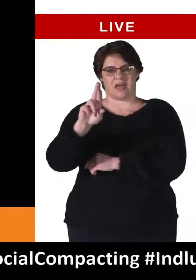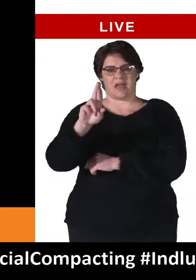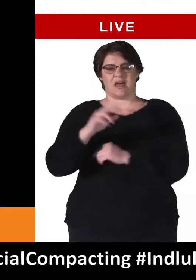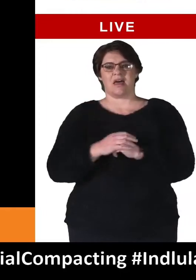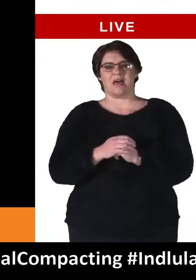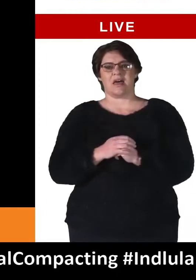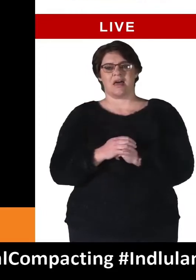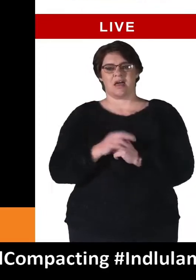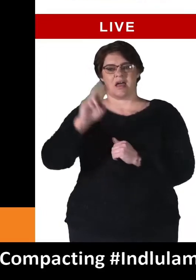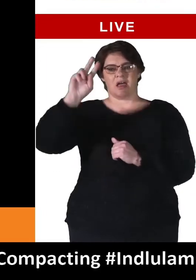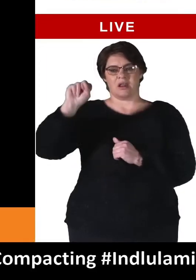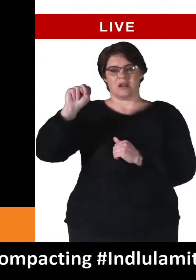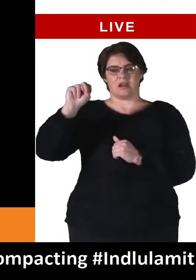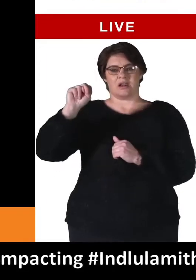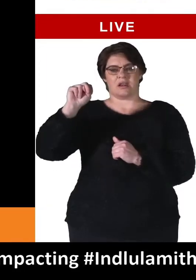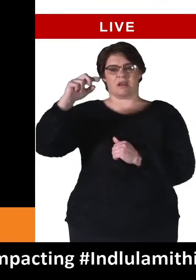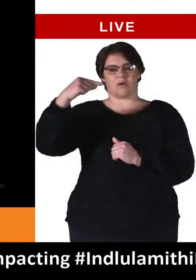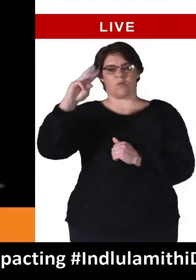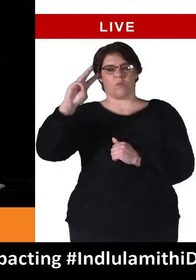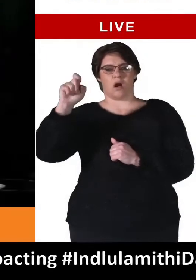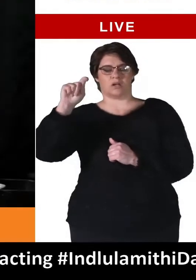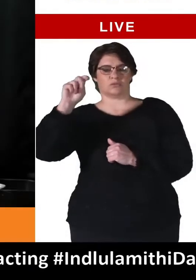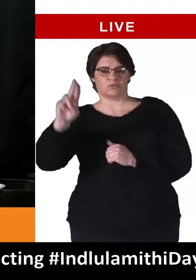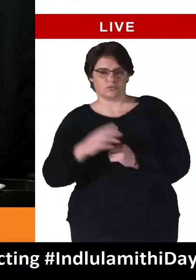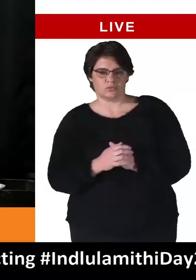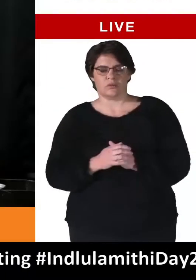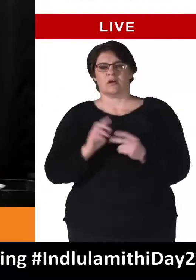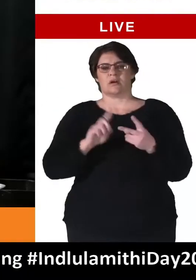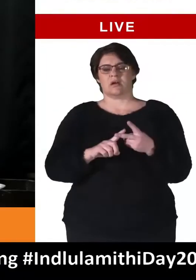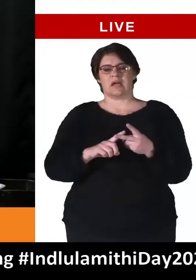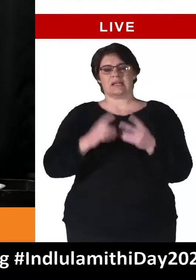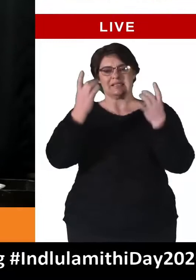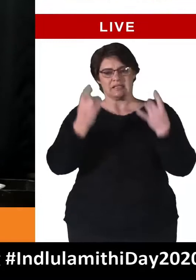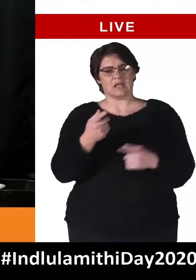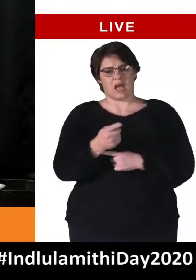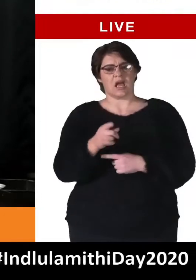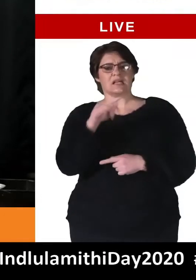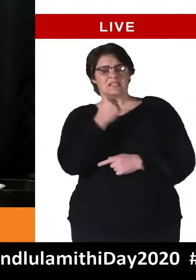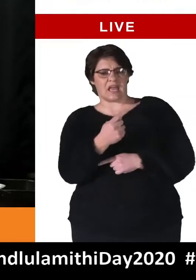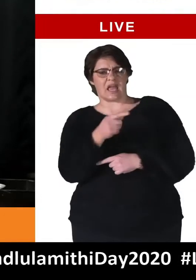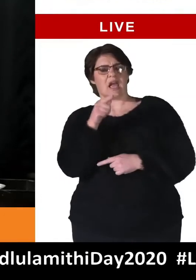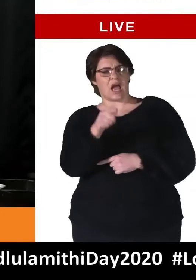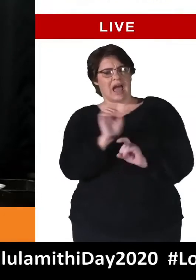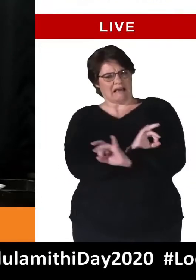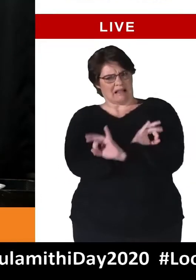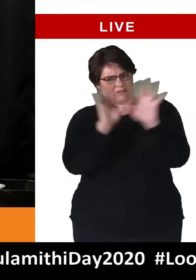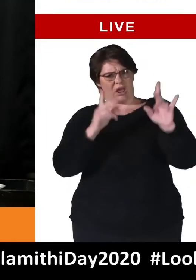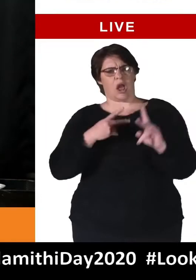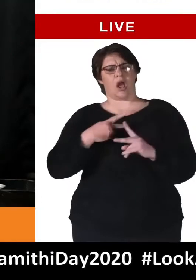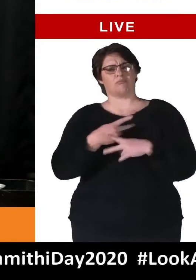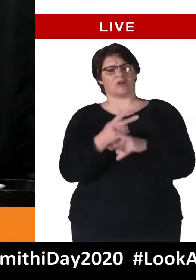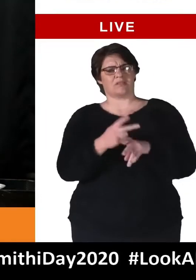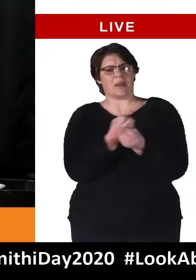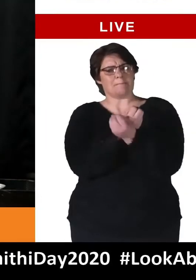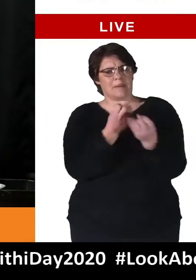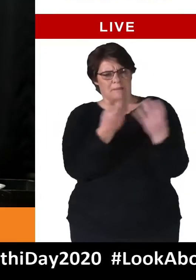Hotla, former Statistician General of South Africa, who says Indlulamithi is bringing clarity and productivity to